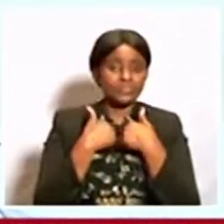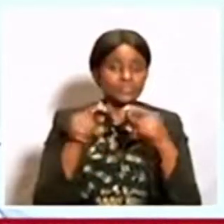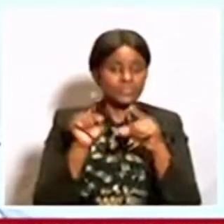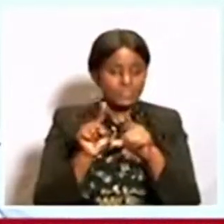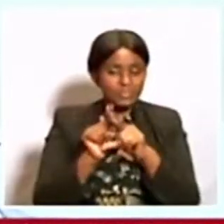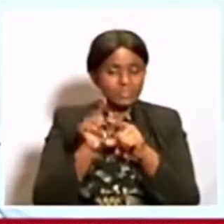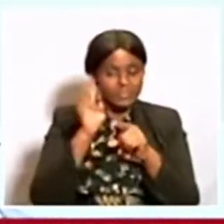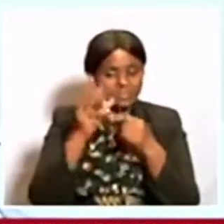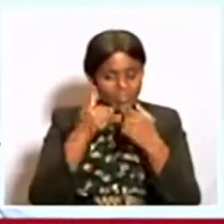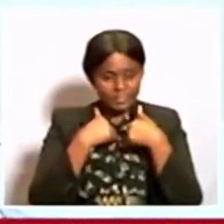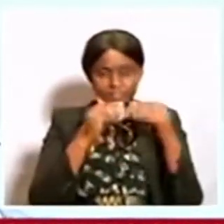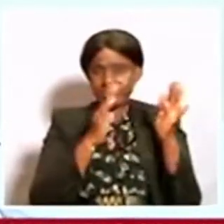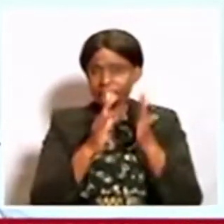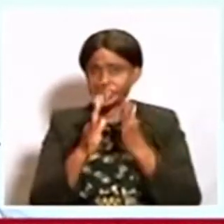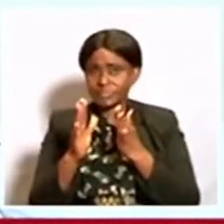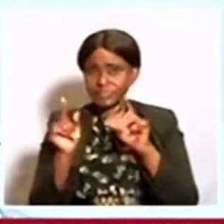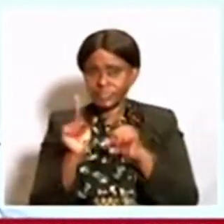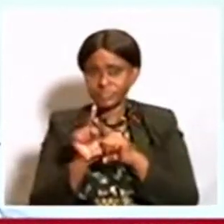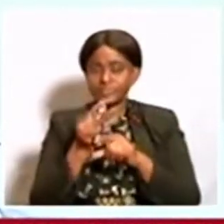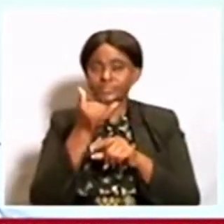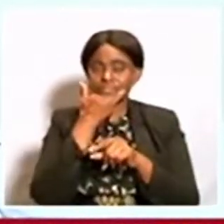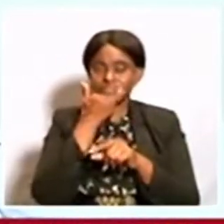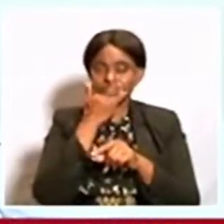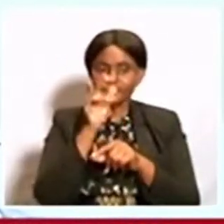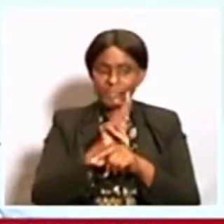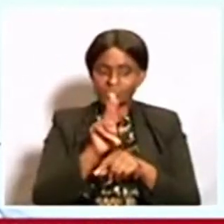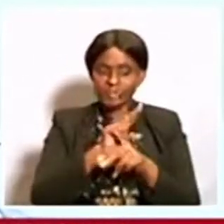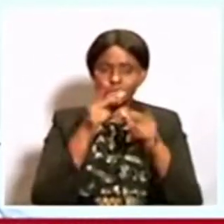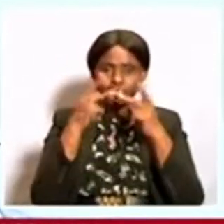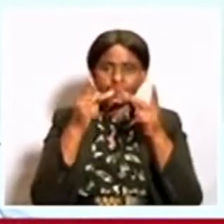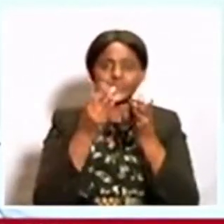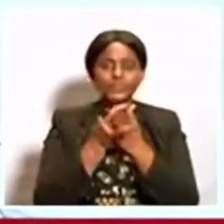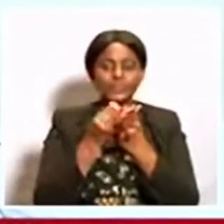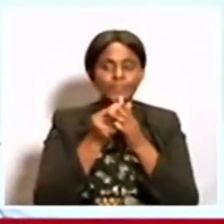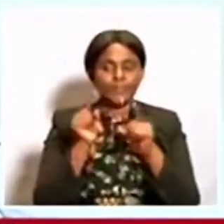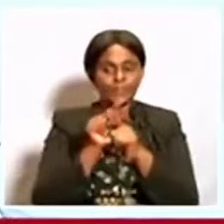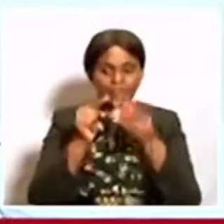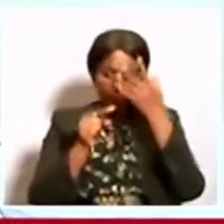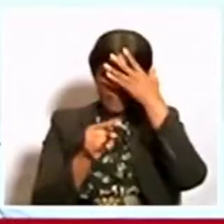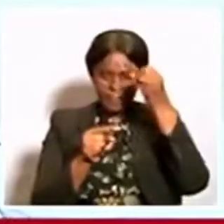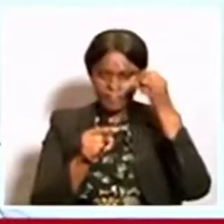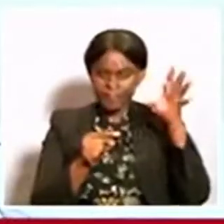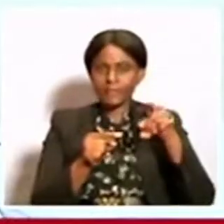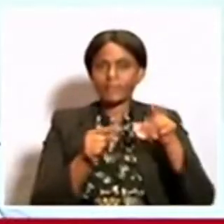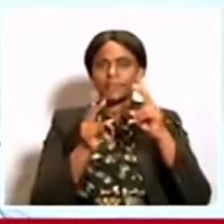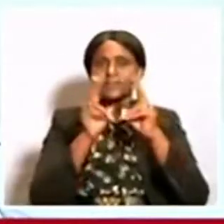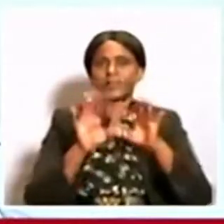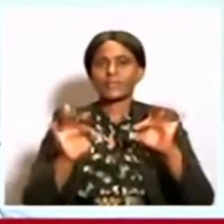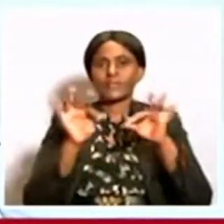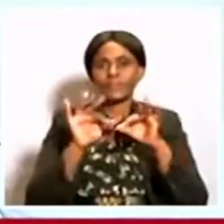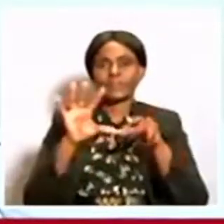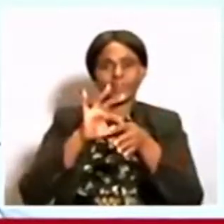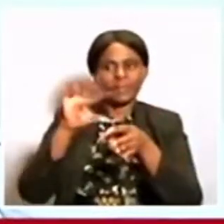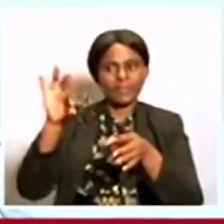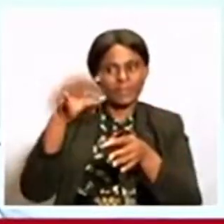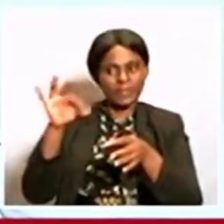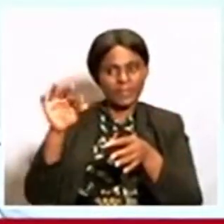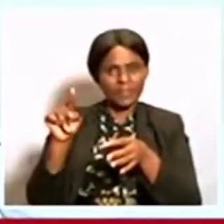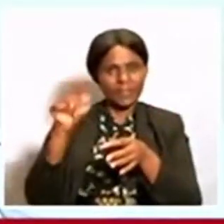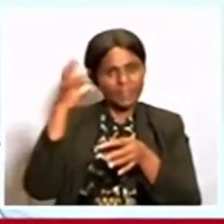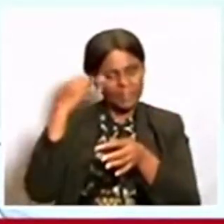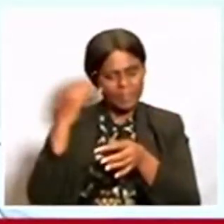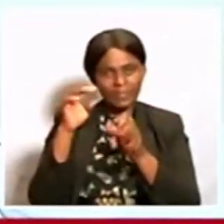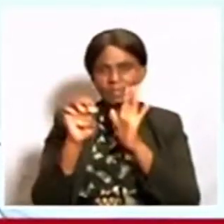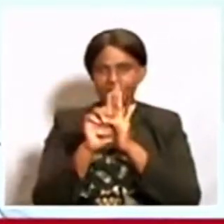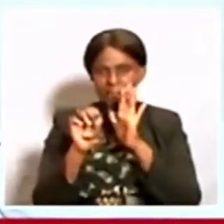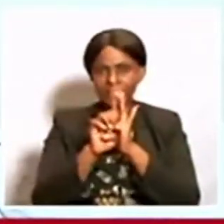be intentional abuse of public funds by ignoring very important stakeholders, very important officers